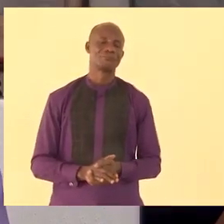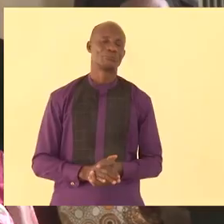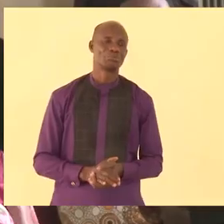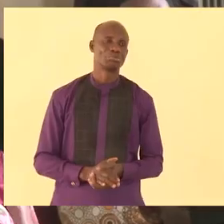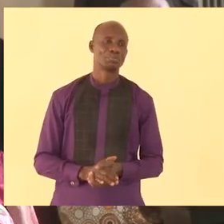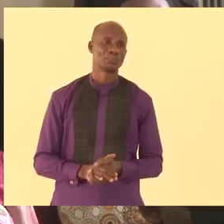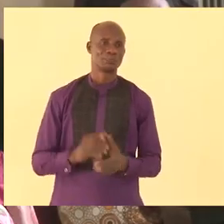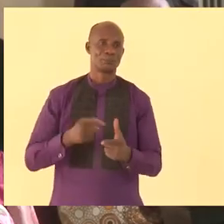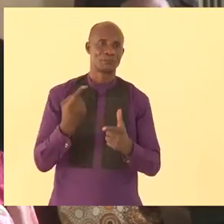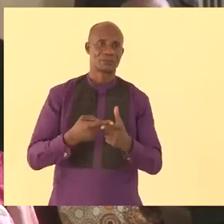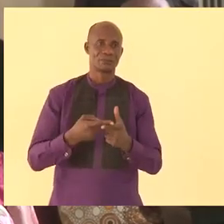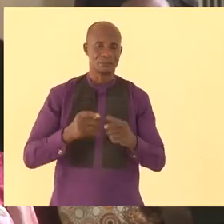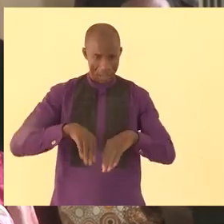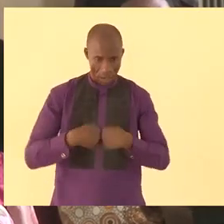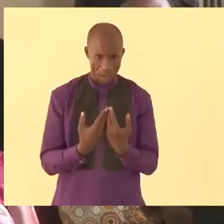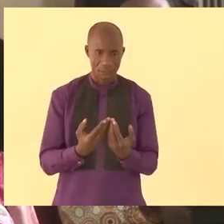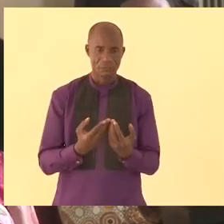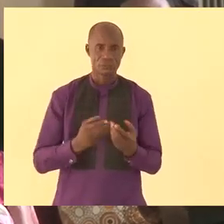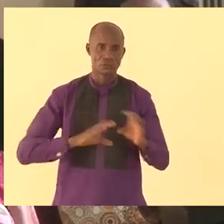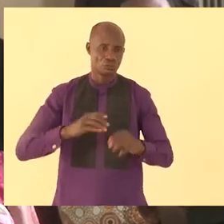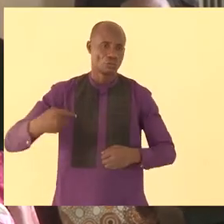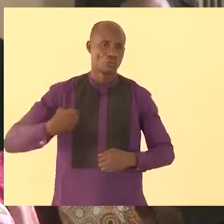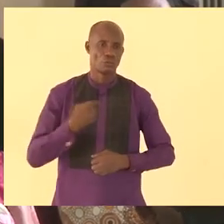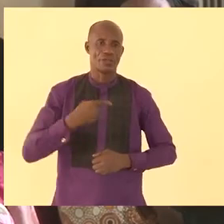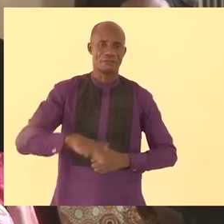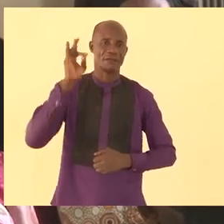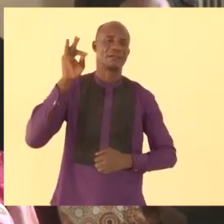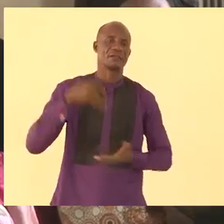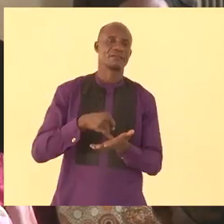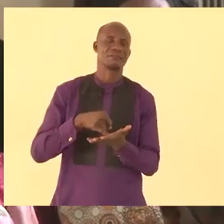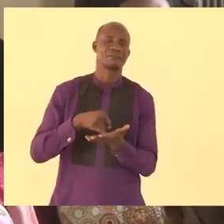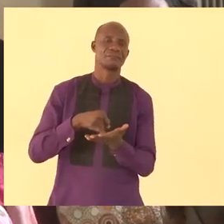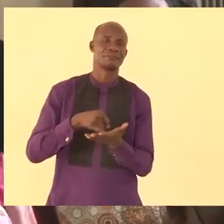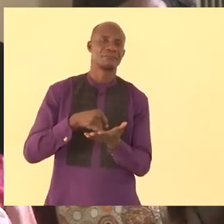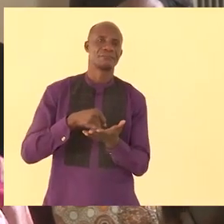Yes. Then and how do we find it?